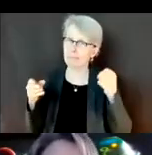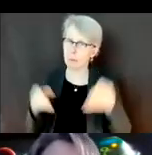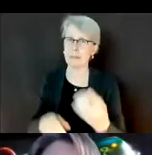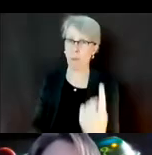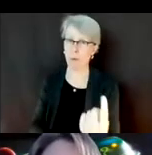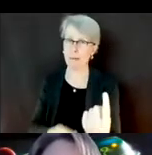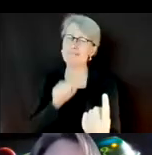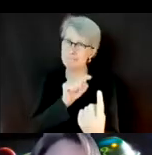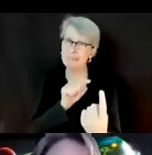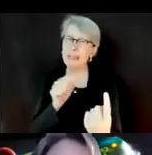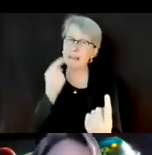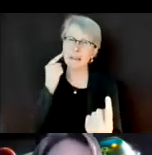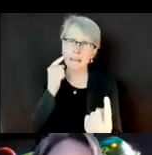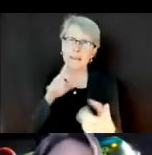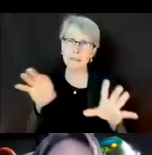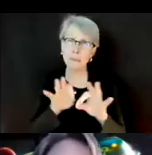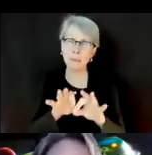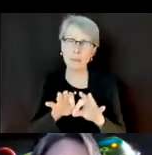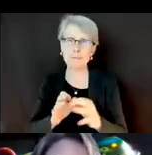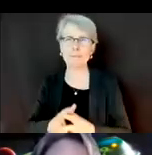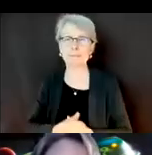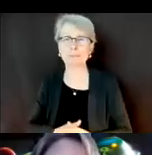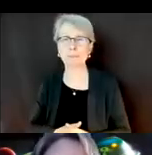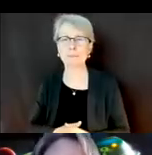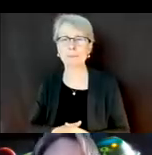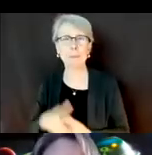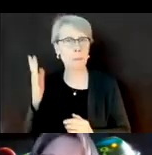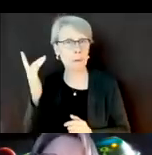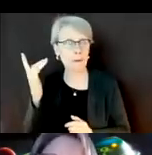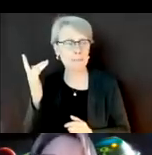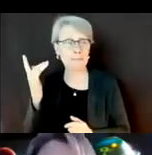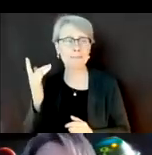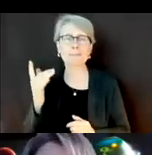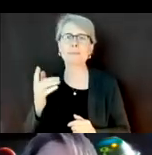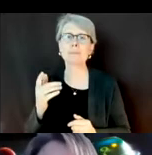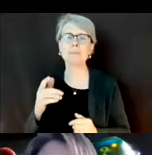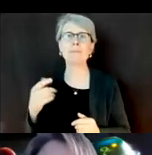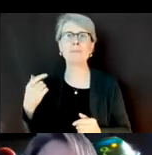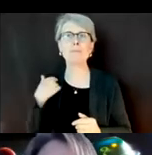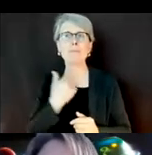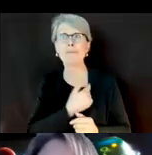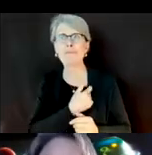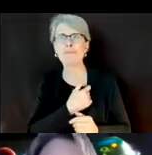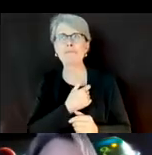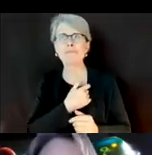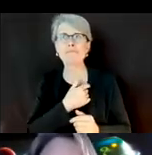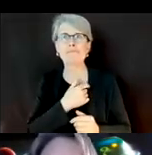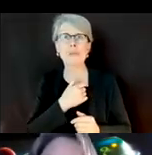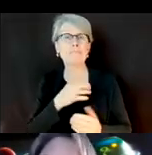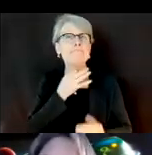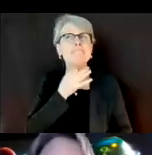really important in terms of the ways that we learn about new